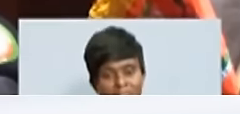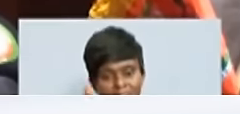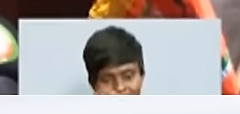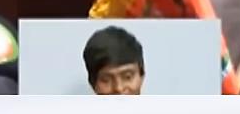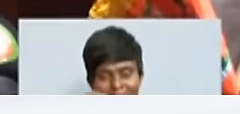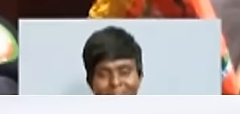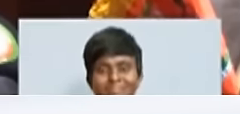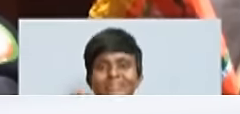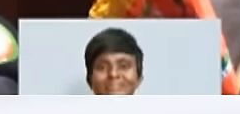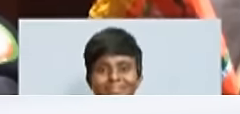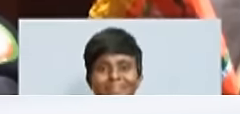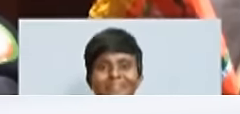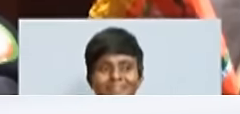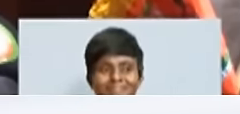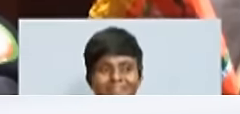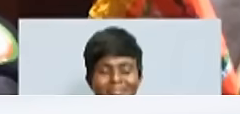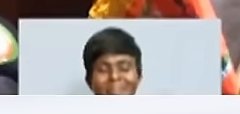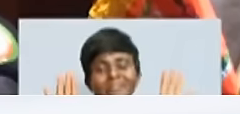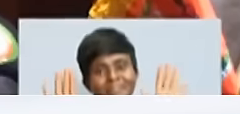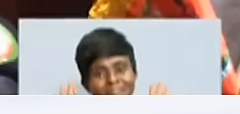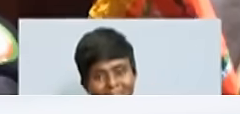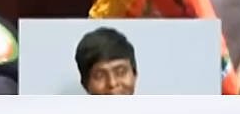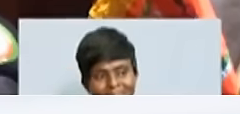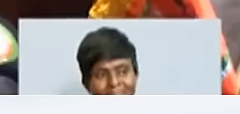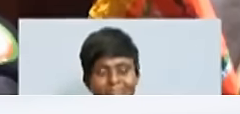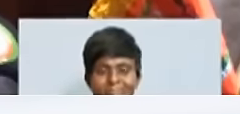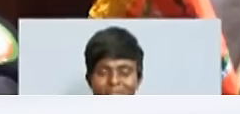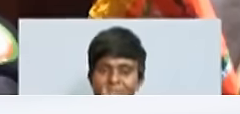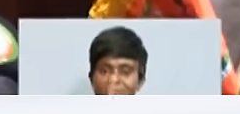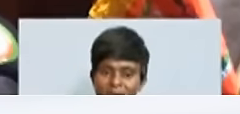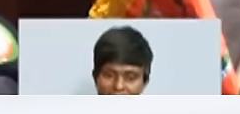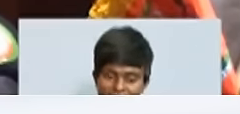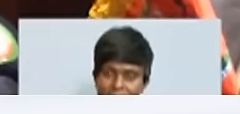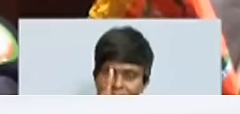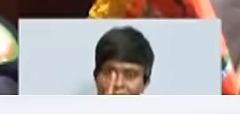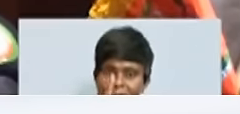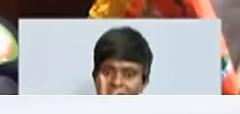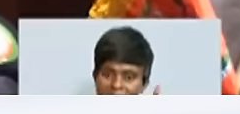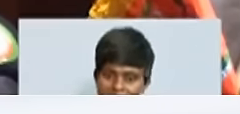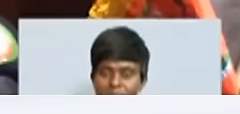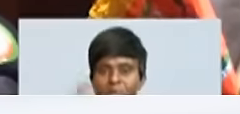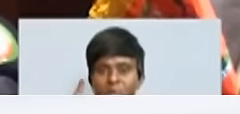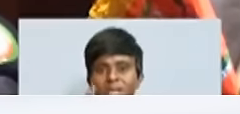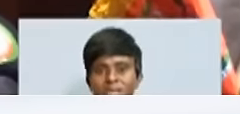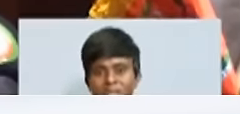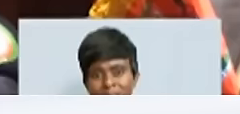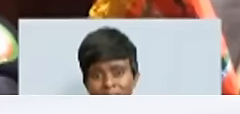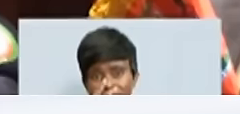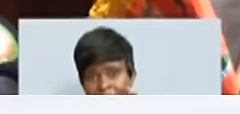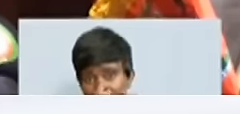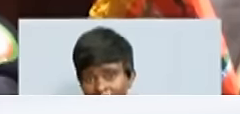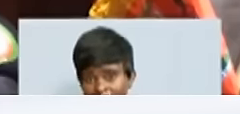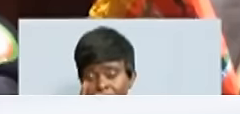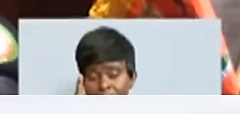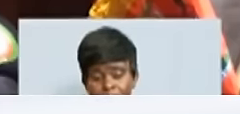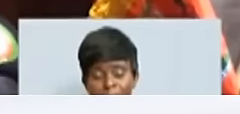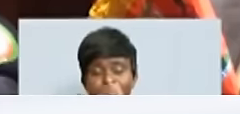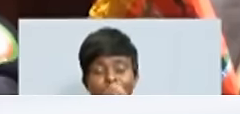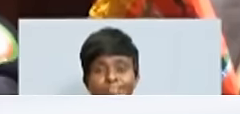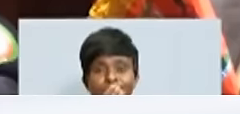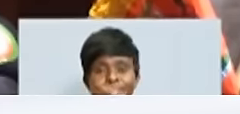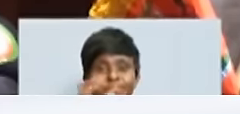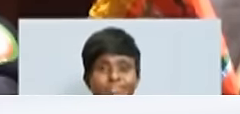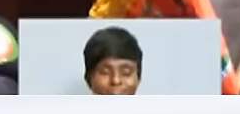opportunity. Absolutely. One Zambia, one nation, one people. We see this as an